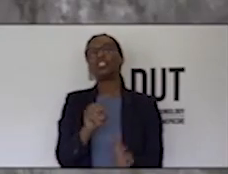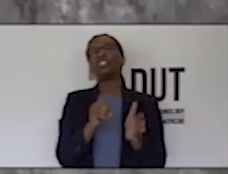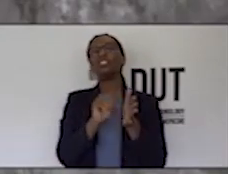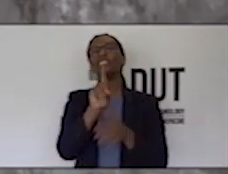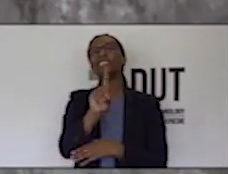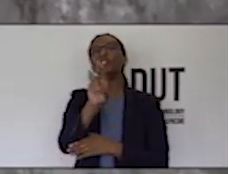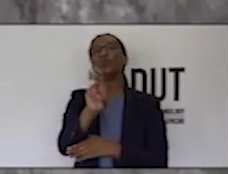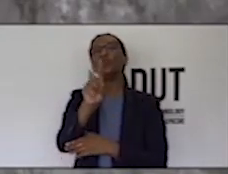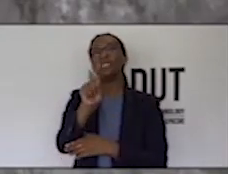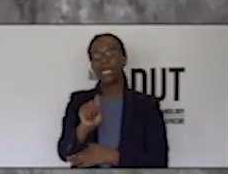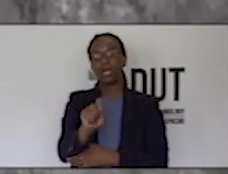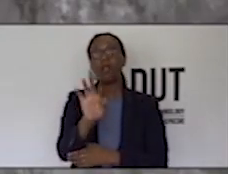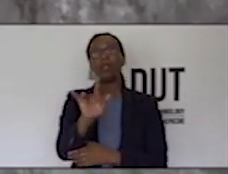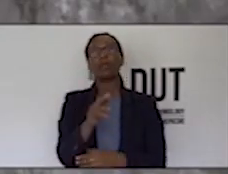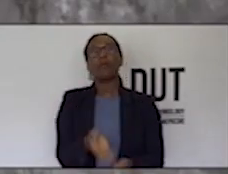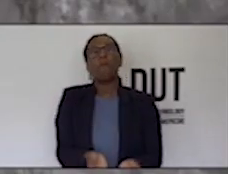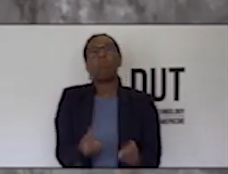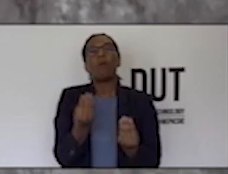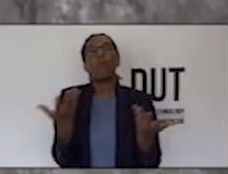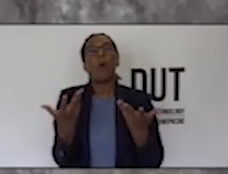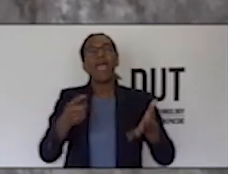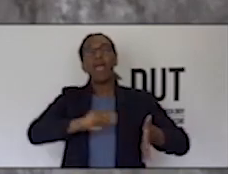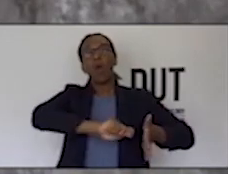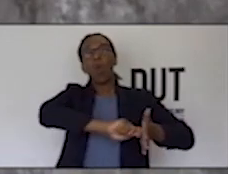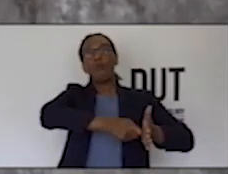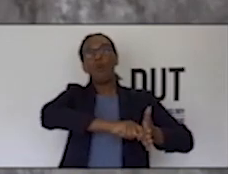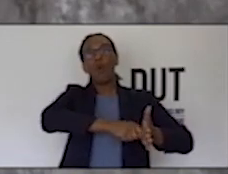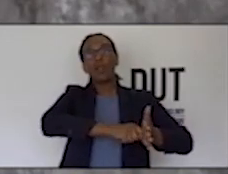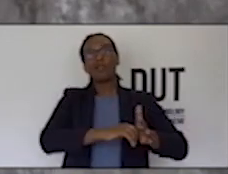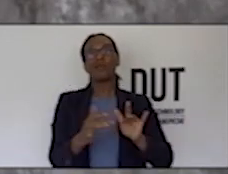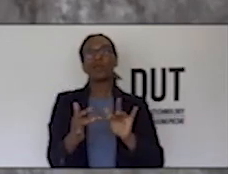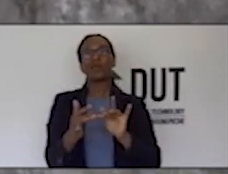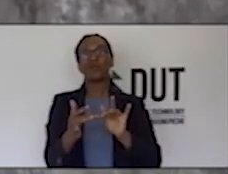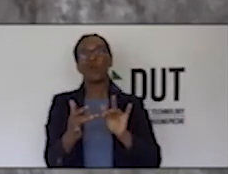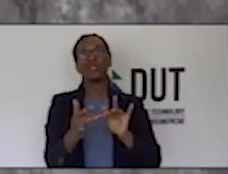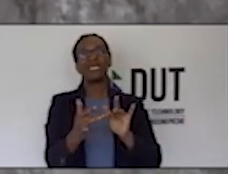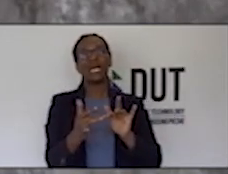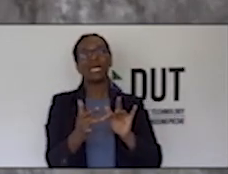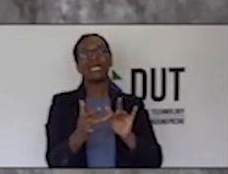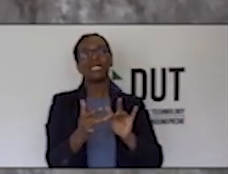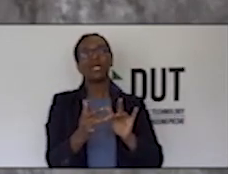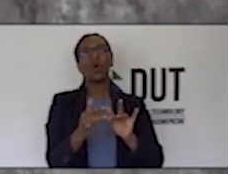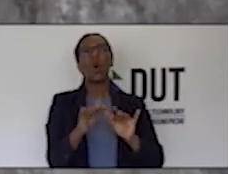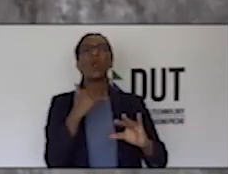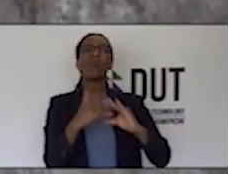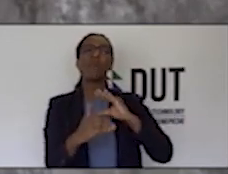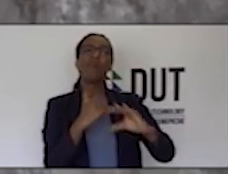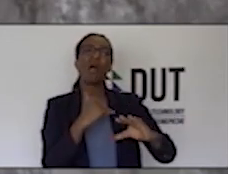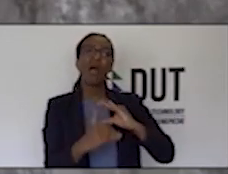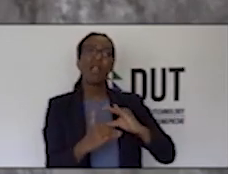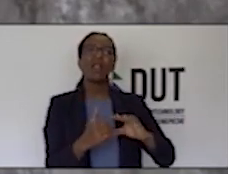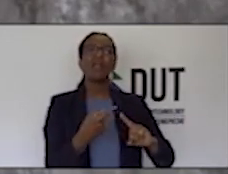available remotely as well. You can contact her at an email that is